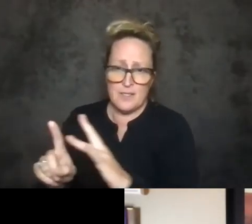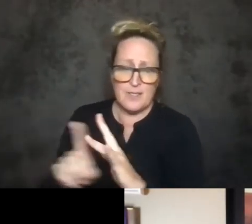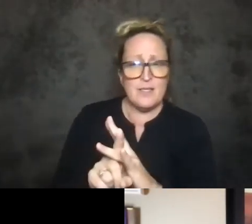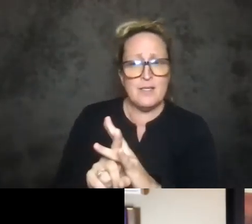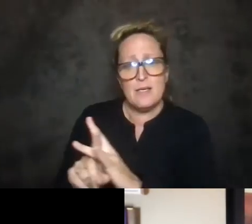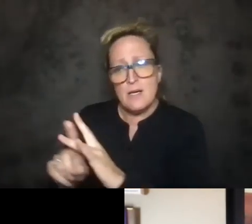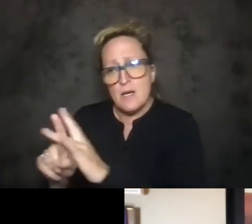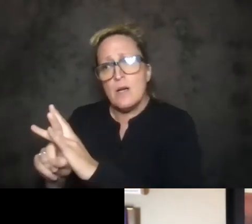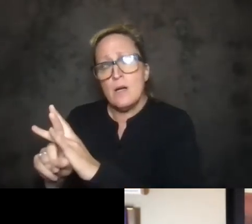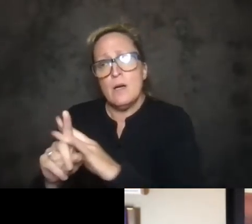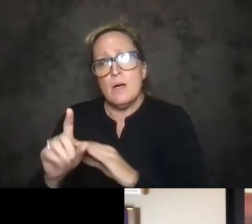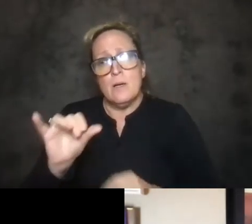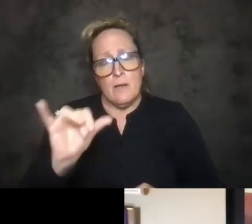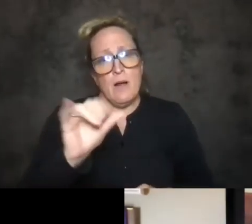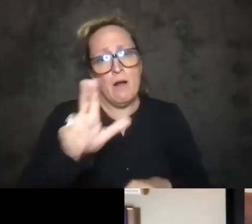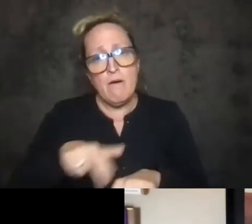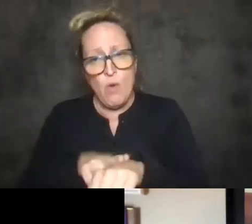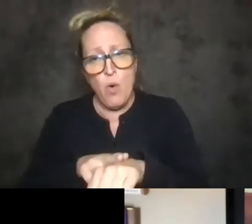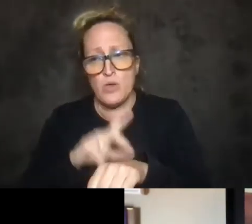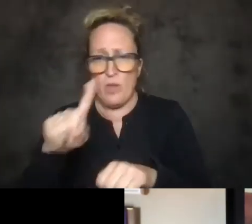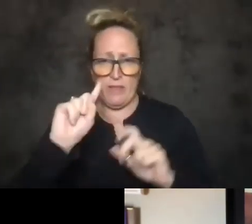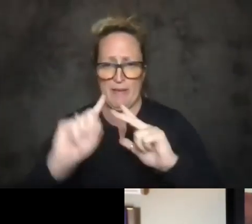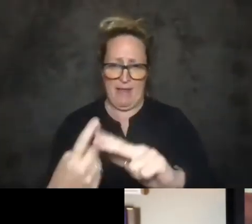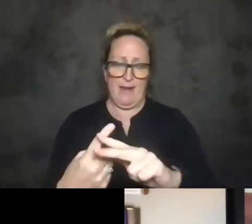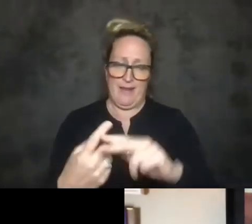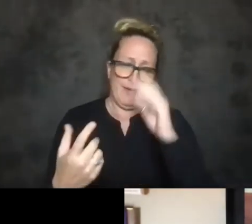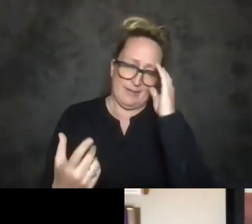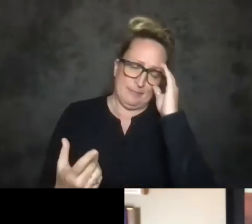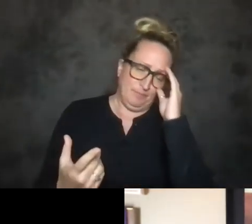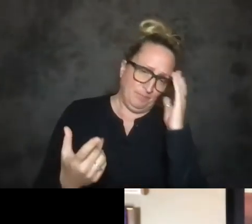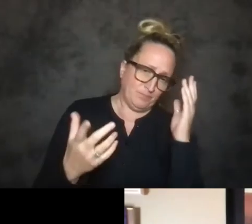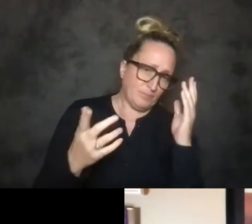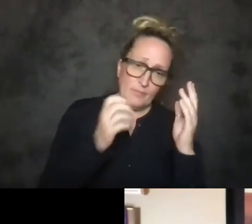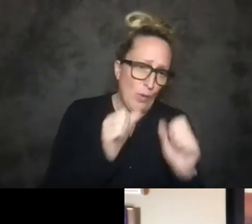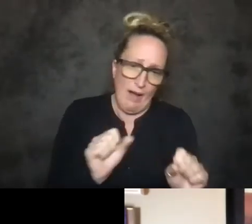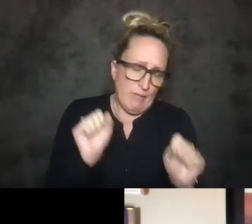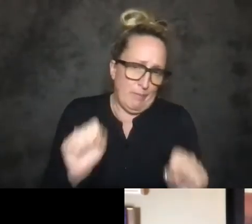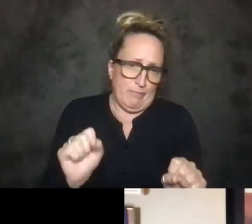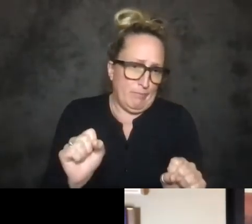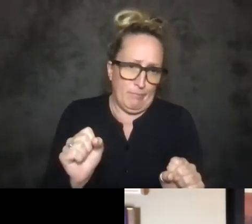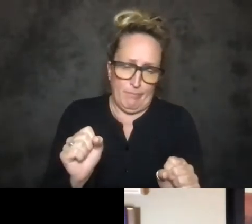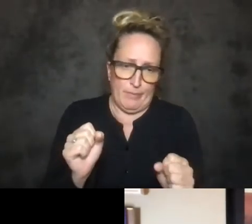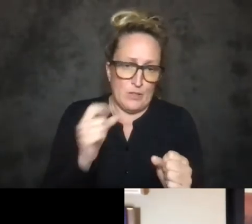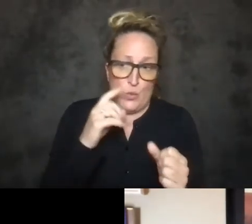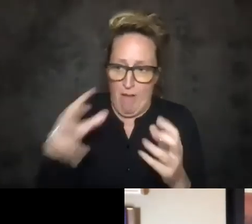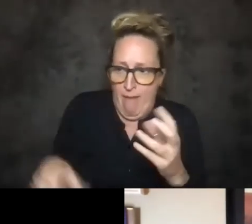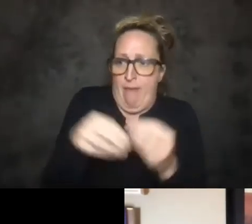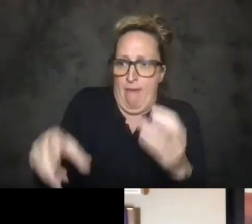And of course, it's only the beginning. We don't have the capacity to put, you know,